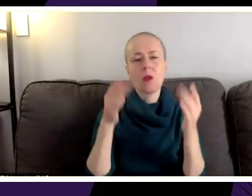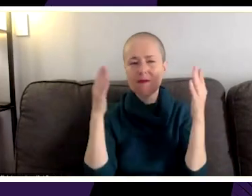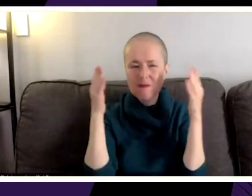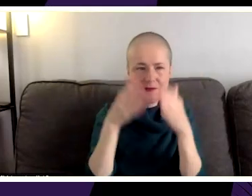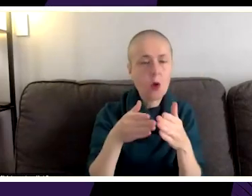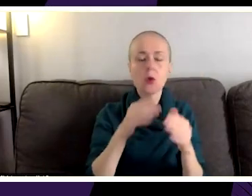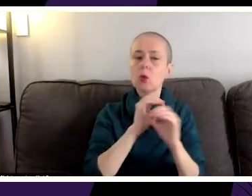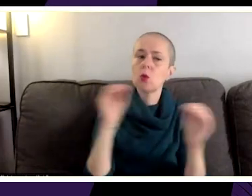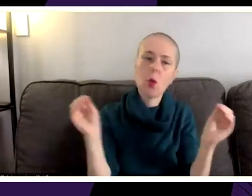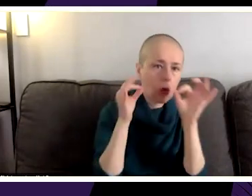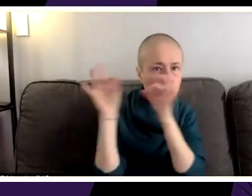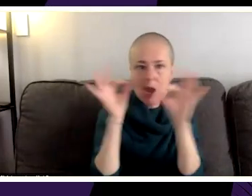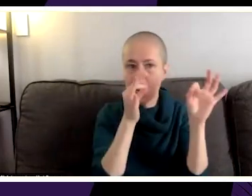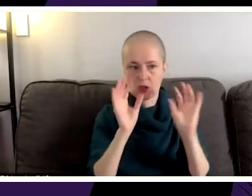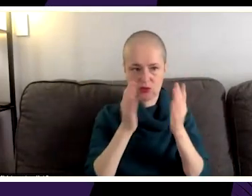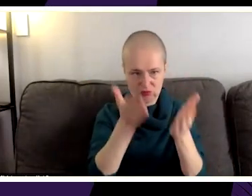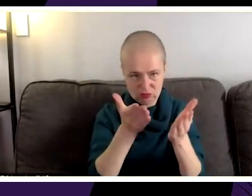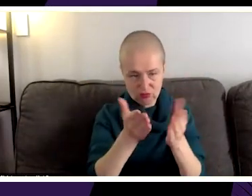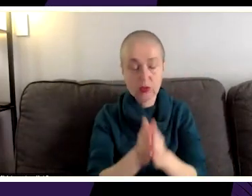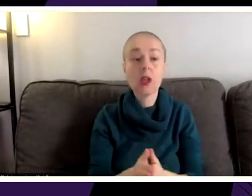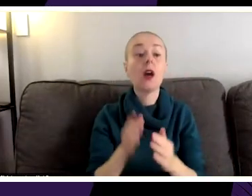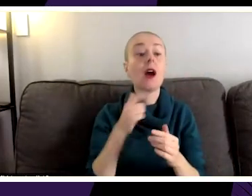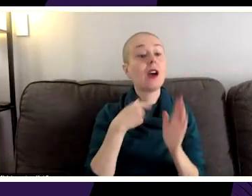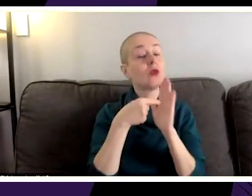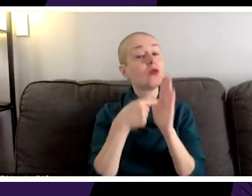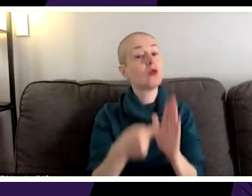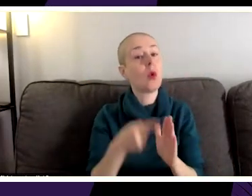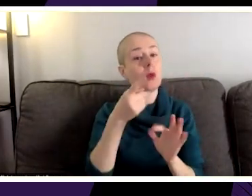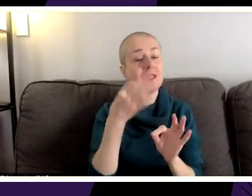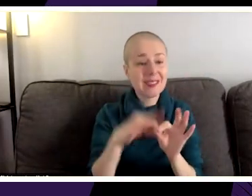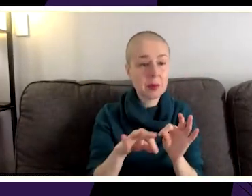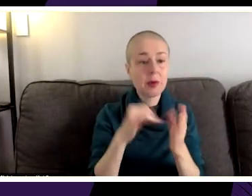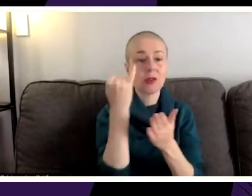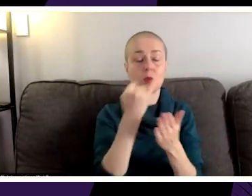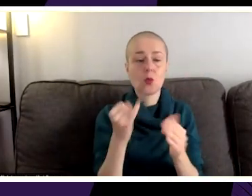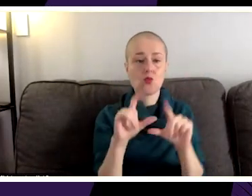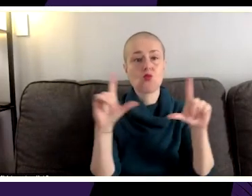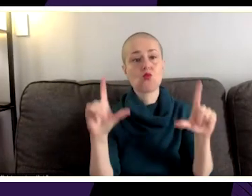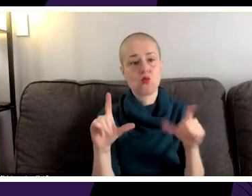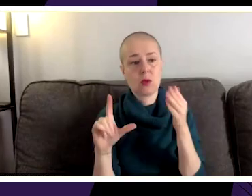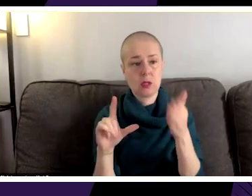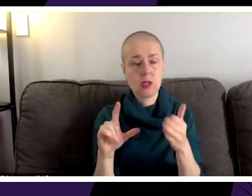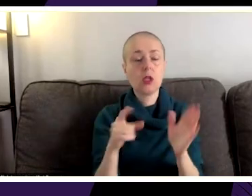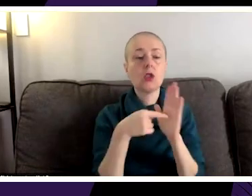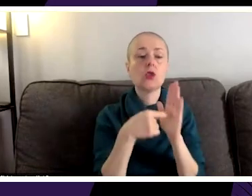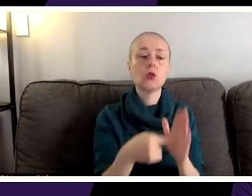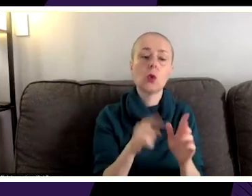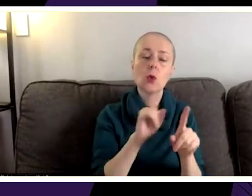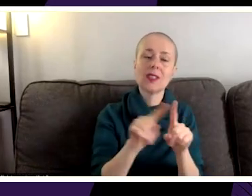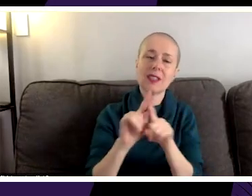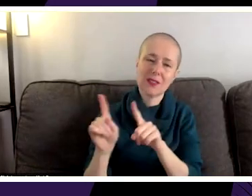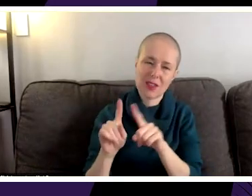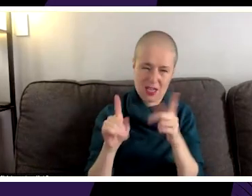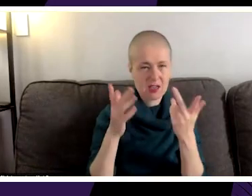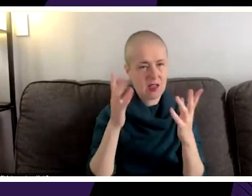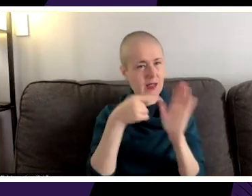without interruptions. Here I have a very simple sketch that creates 2D noise with different parameters. Let's say